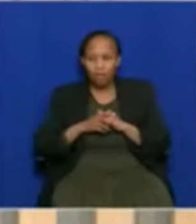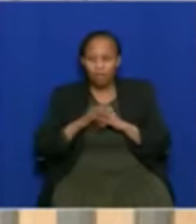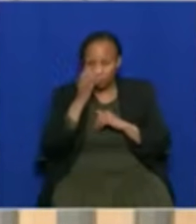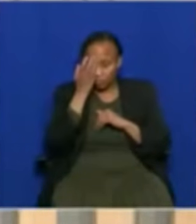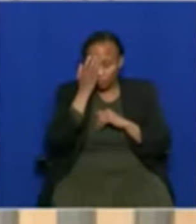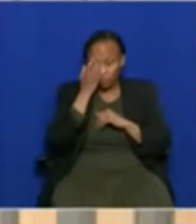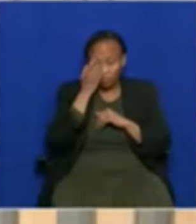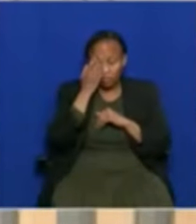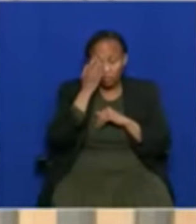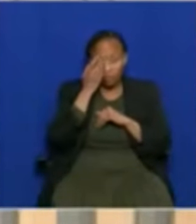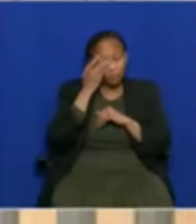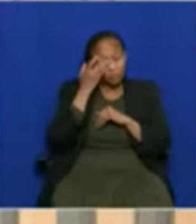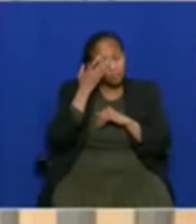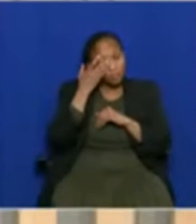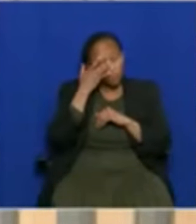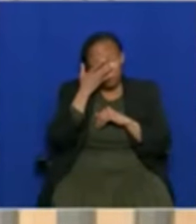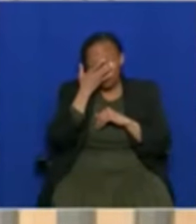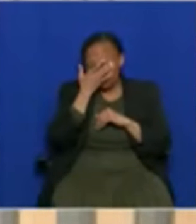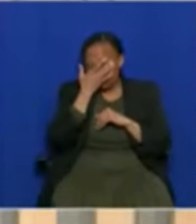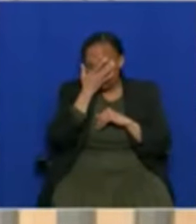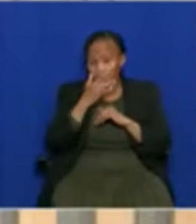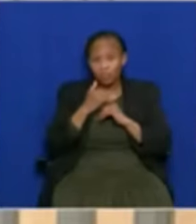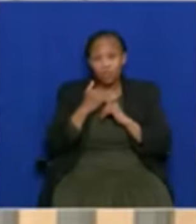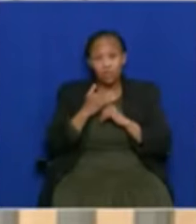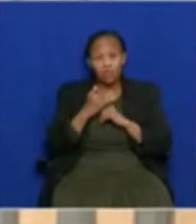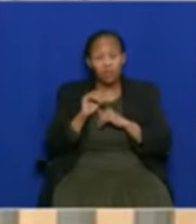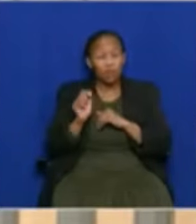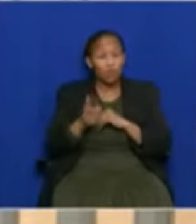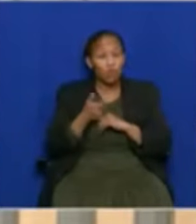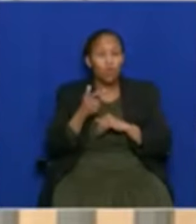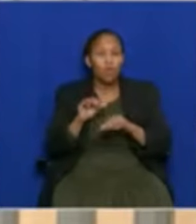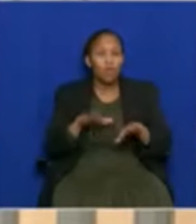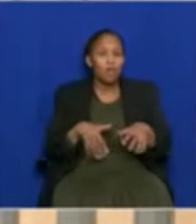this sheaf of papers, I could not find